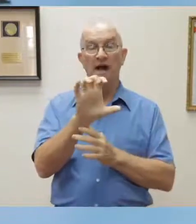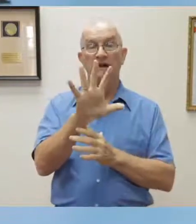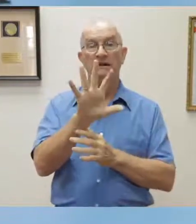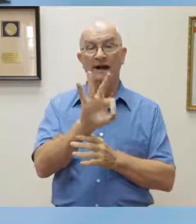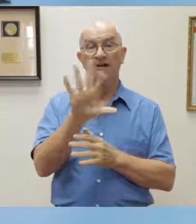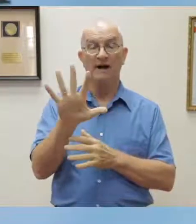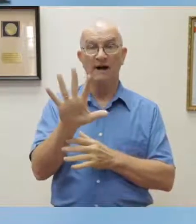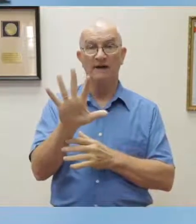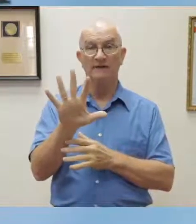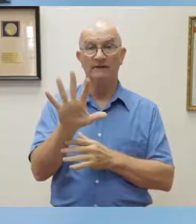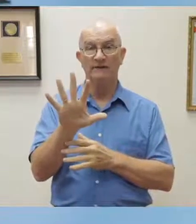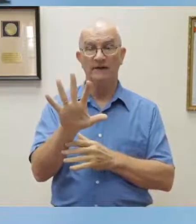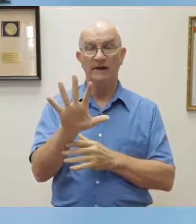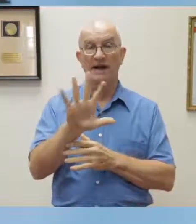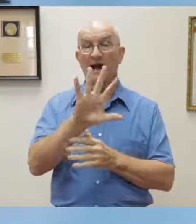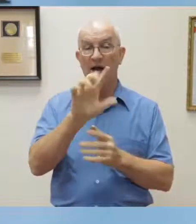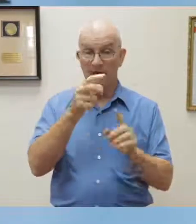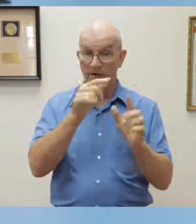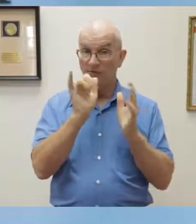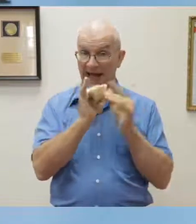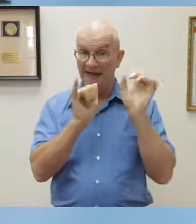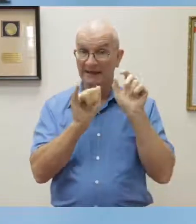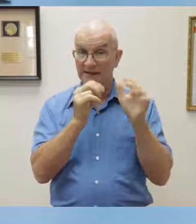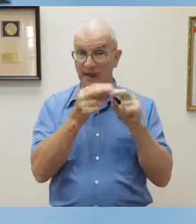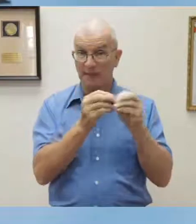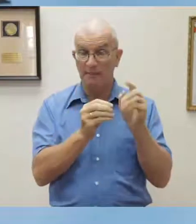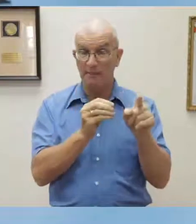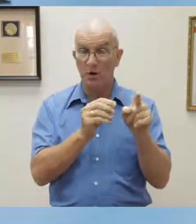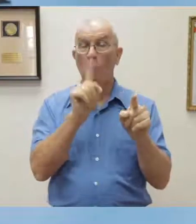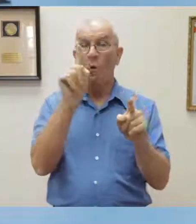1,995, and of that number,